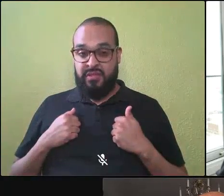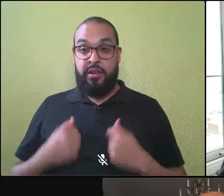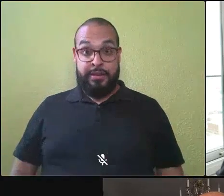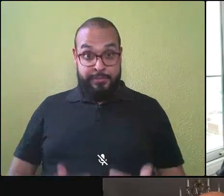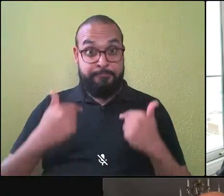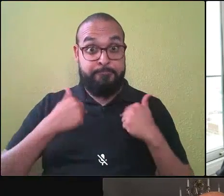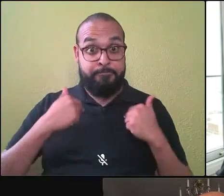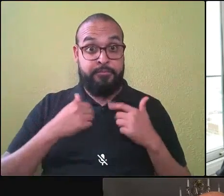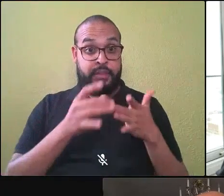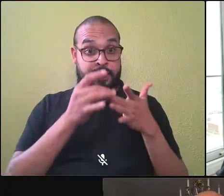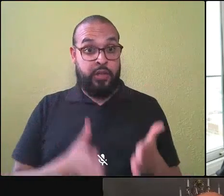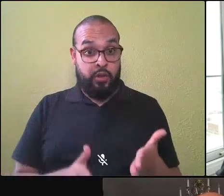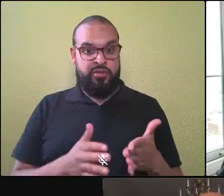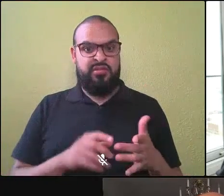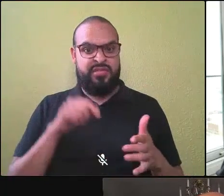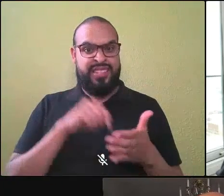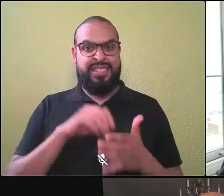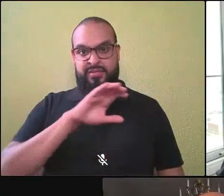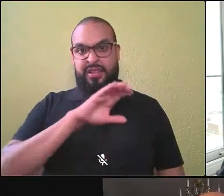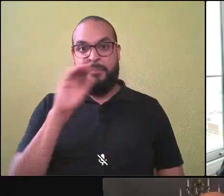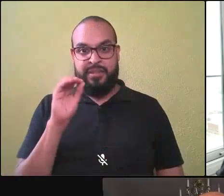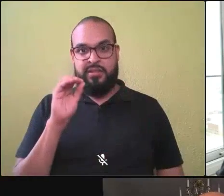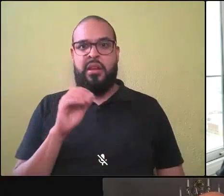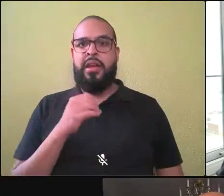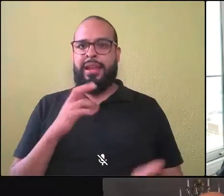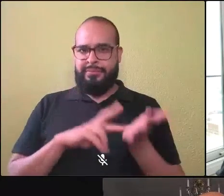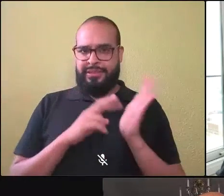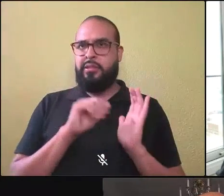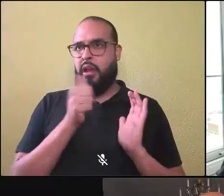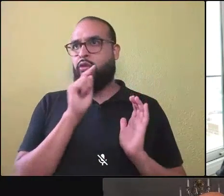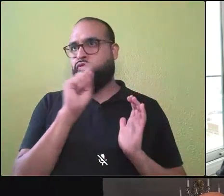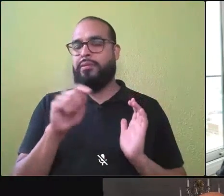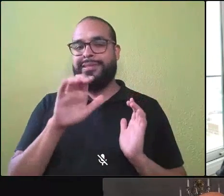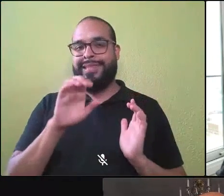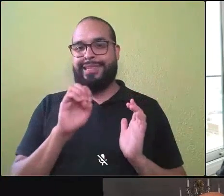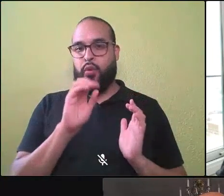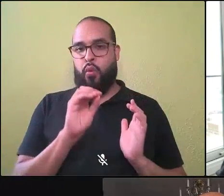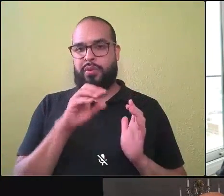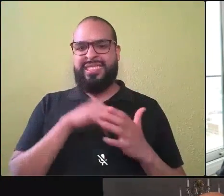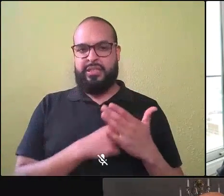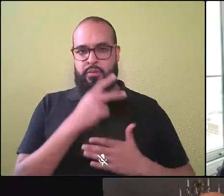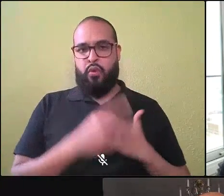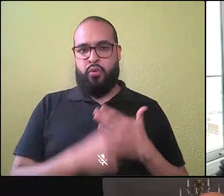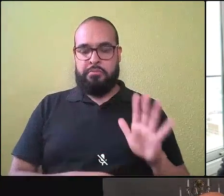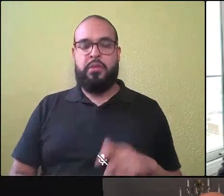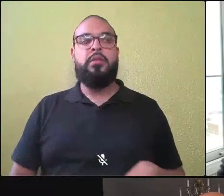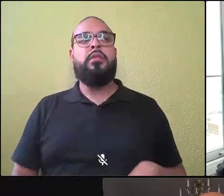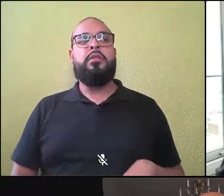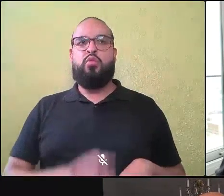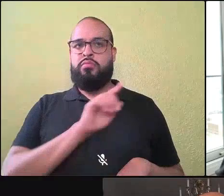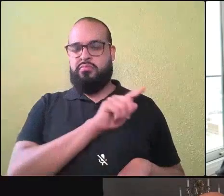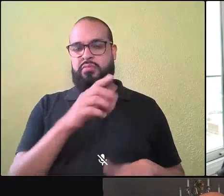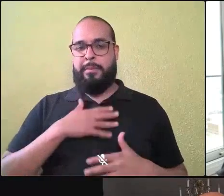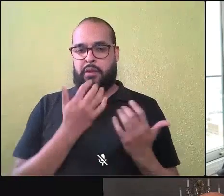I'm talking to other CEOs that are in our program, right? Is that I felt like as a leader, I had to be prepared